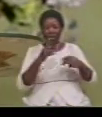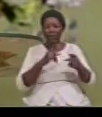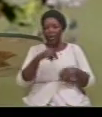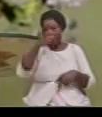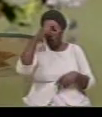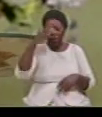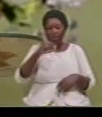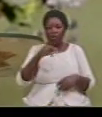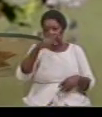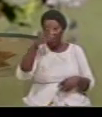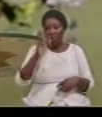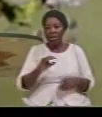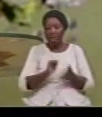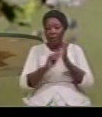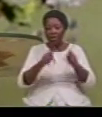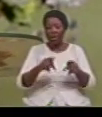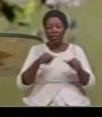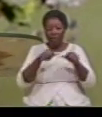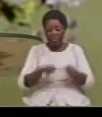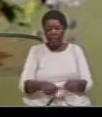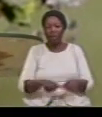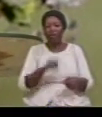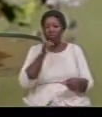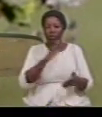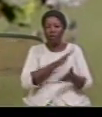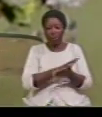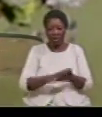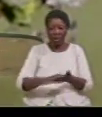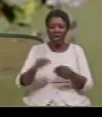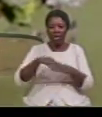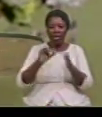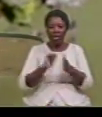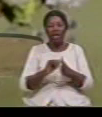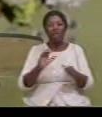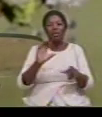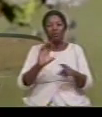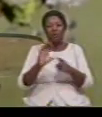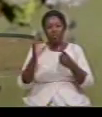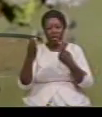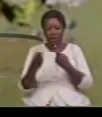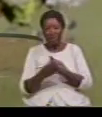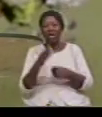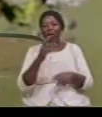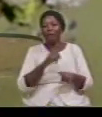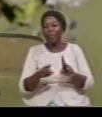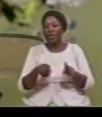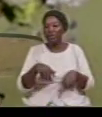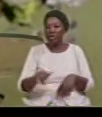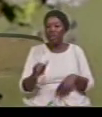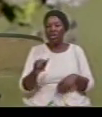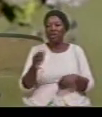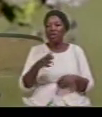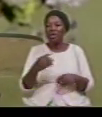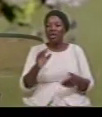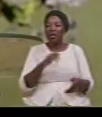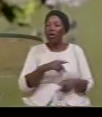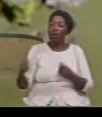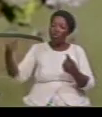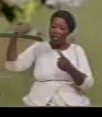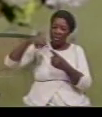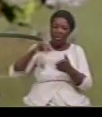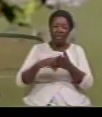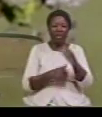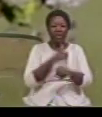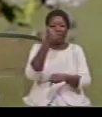the community until the priest declared otherwise. When the priest confirmed that the leprosy had been truly